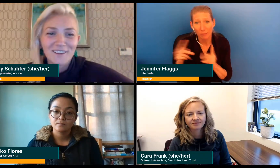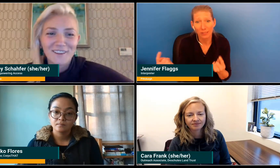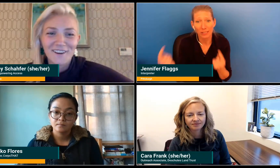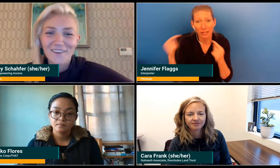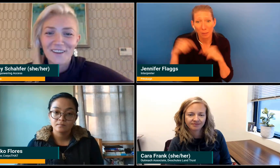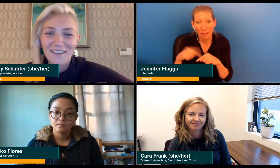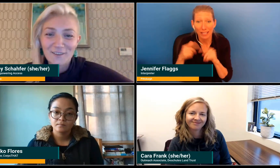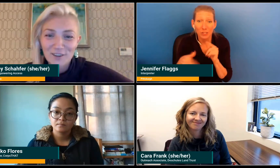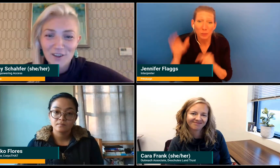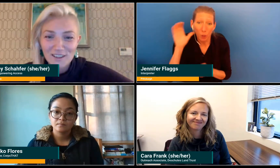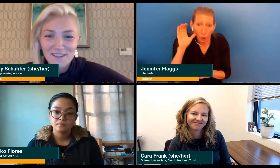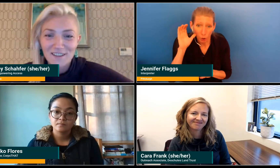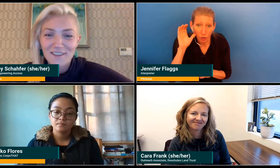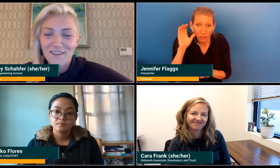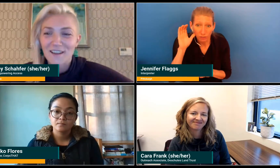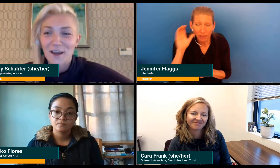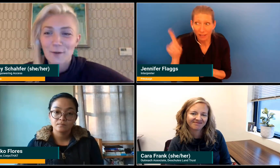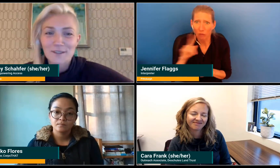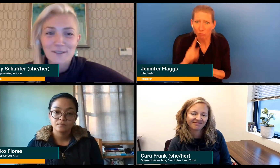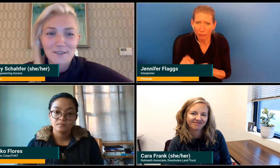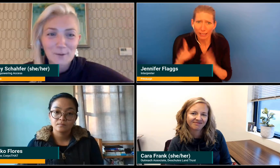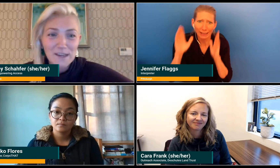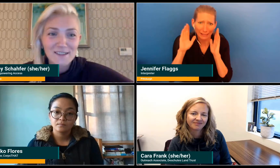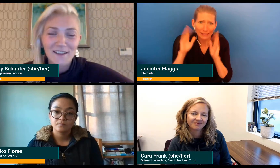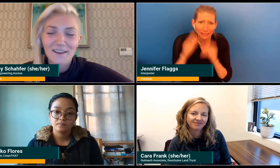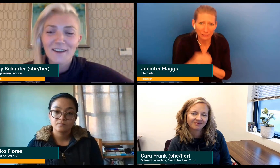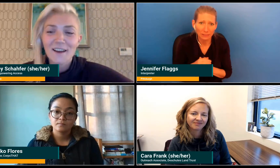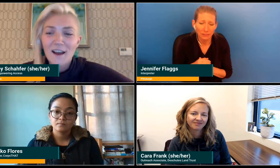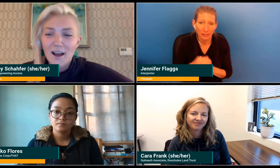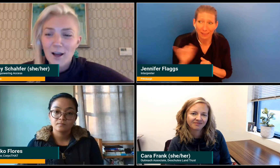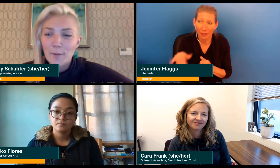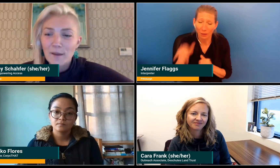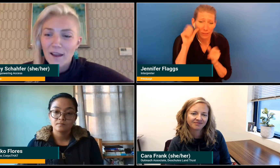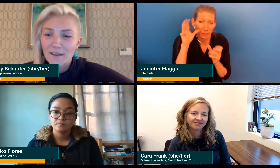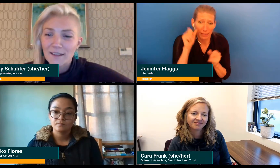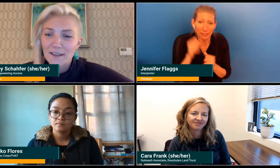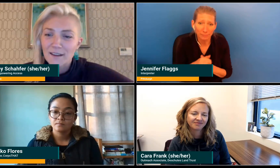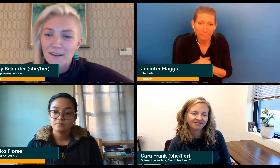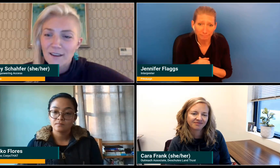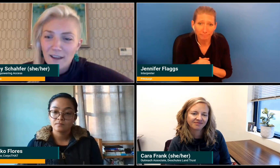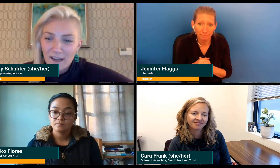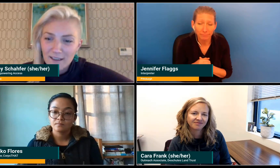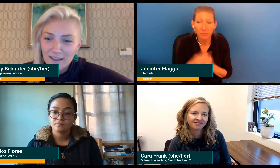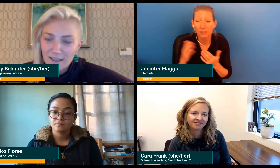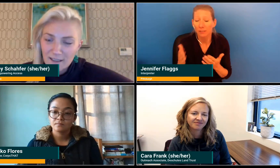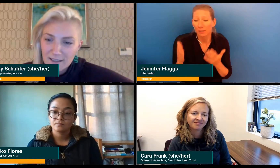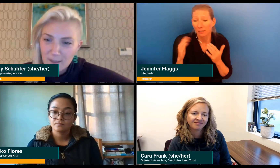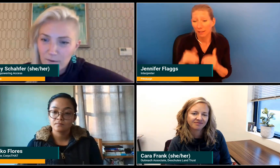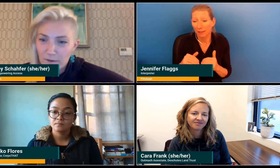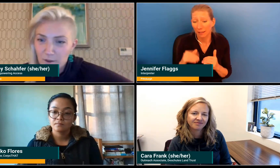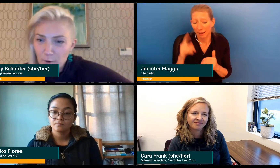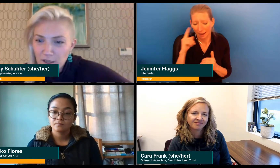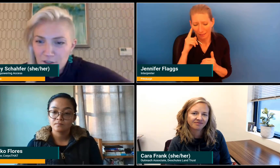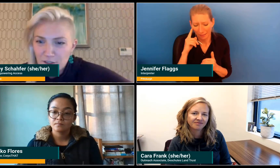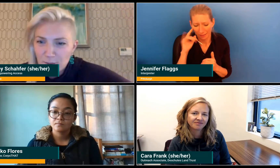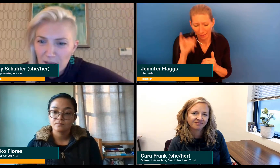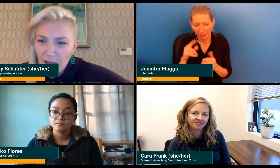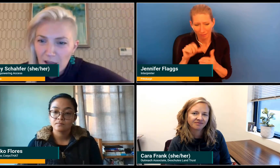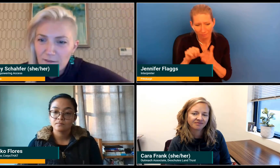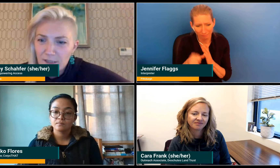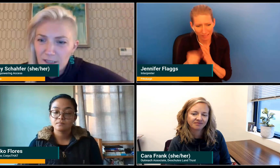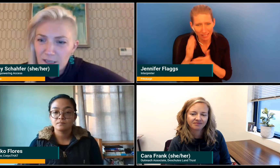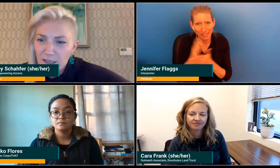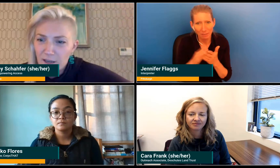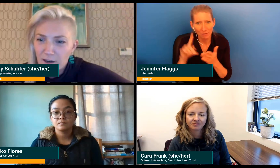heard, and they really listened, and that was amazing. And then I think that gets at some of the questions